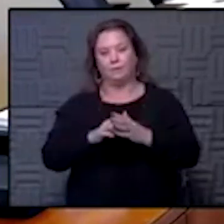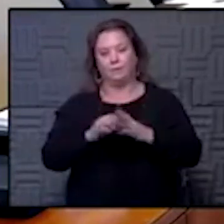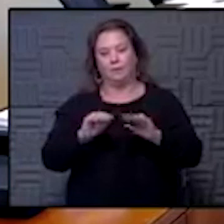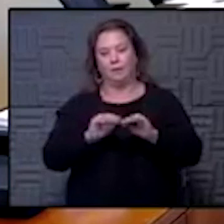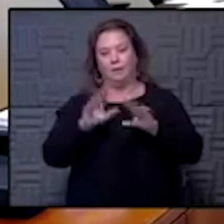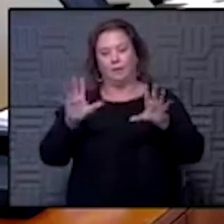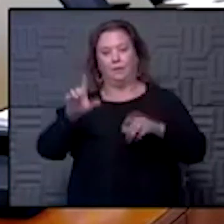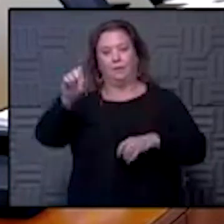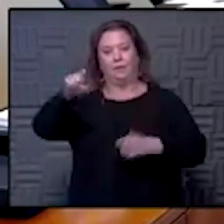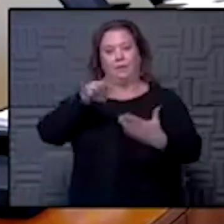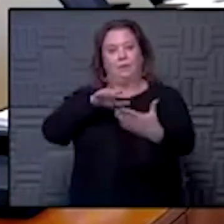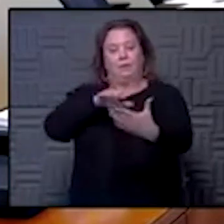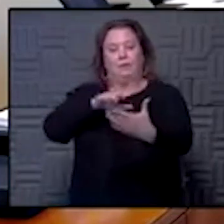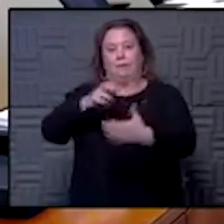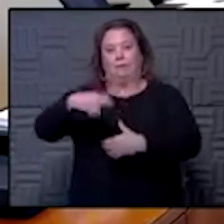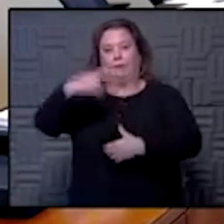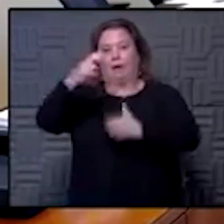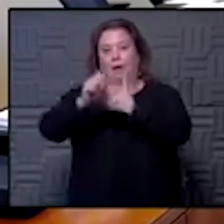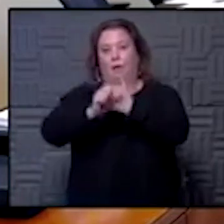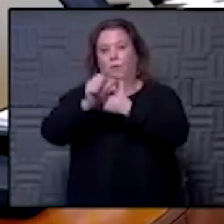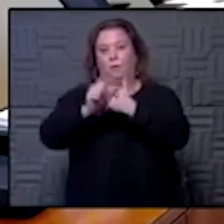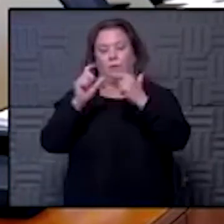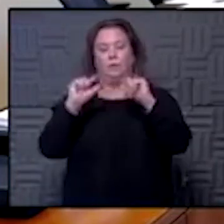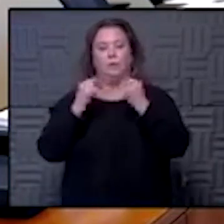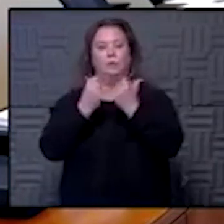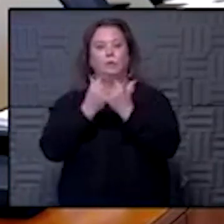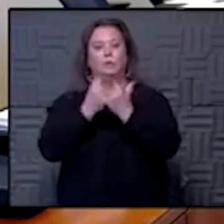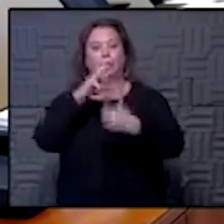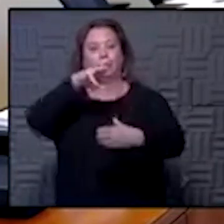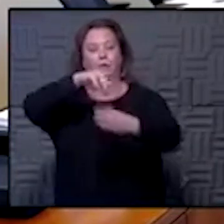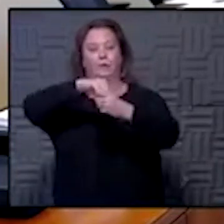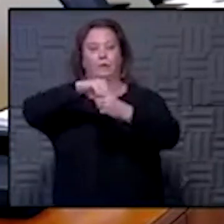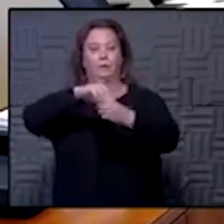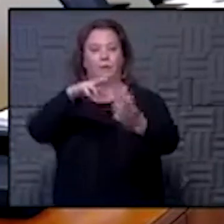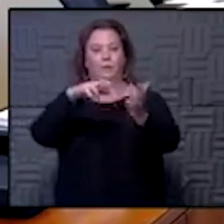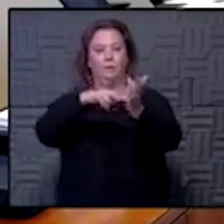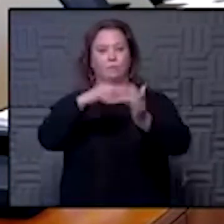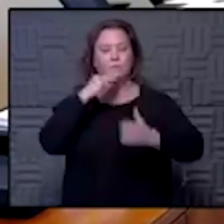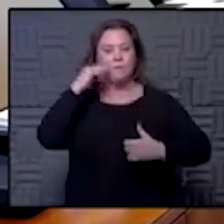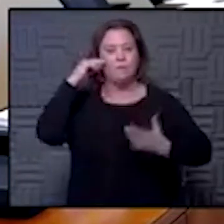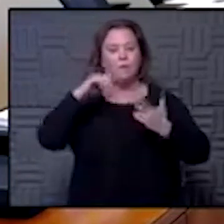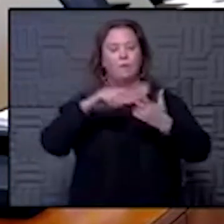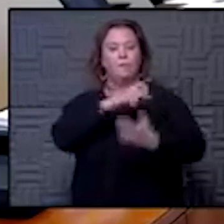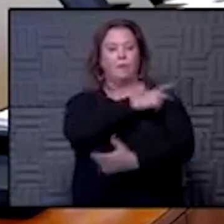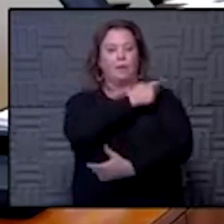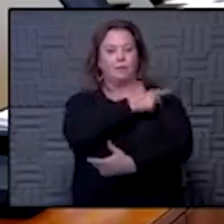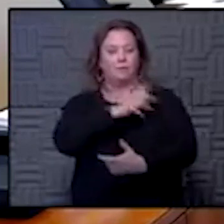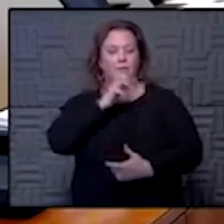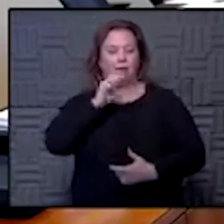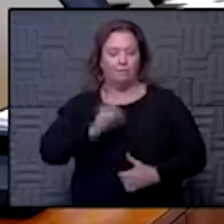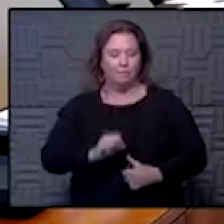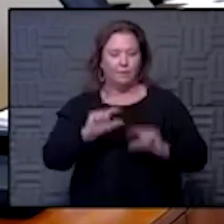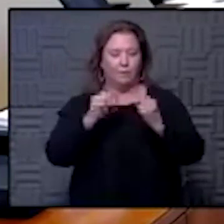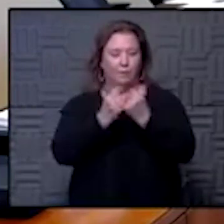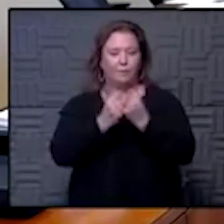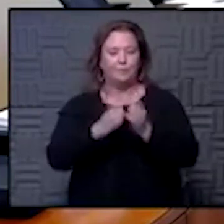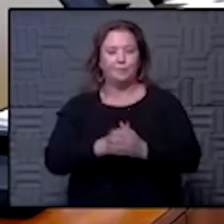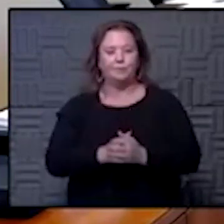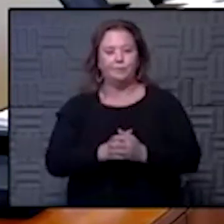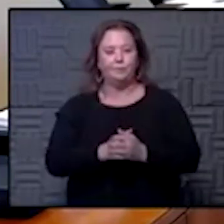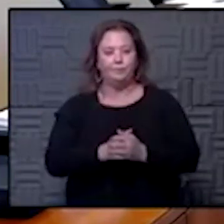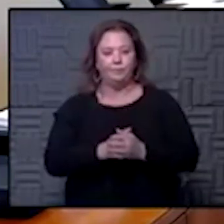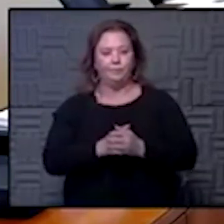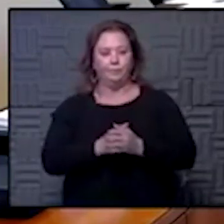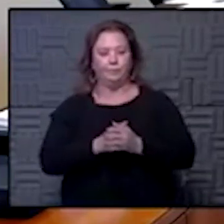need to study the high-risk groups, which includes nursing home patients and the elderly. And so obviously, we